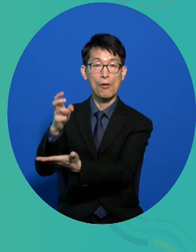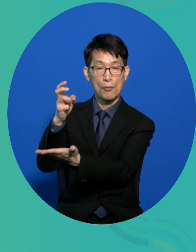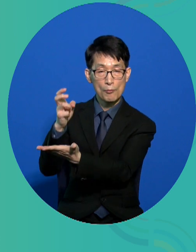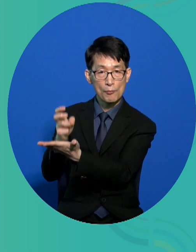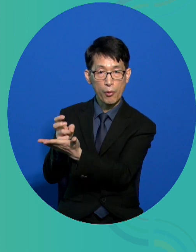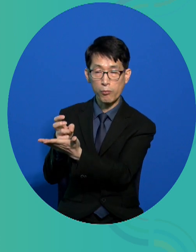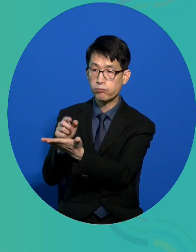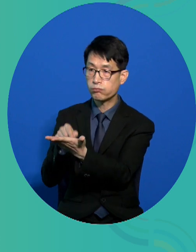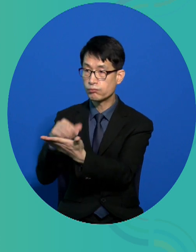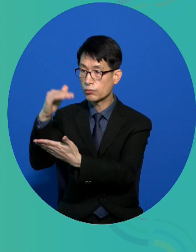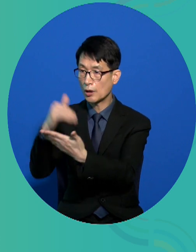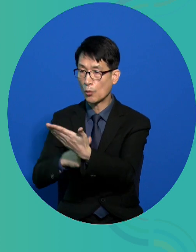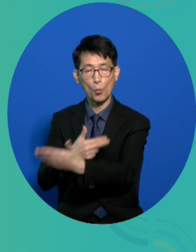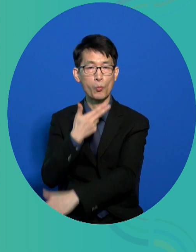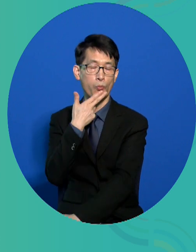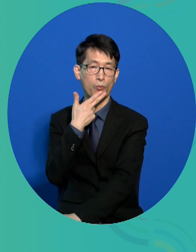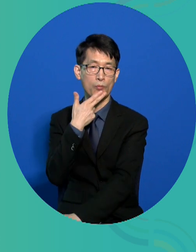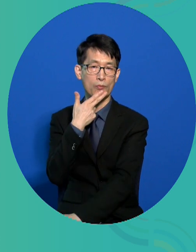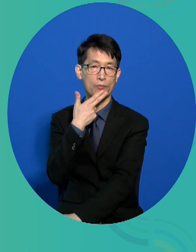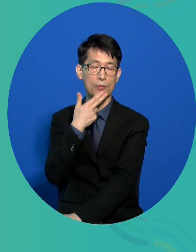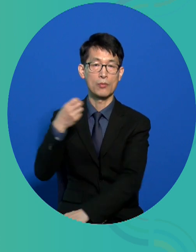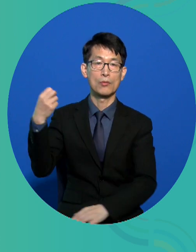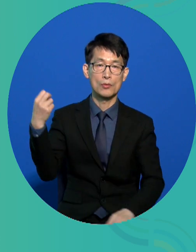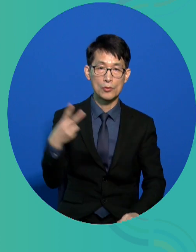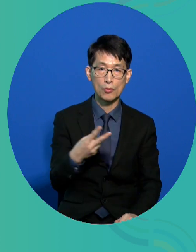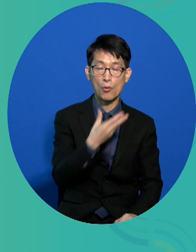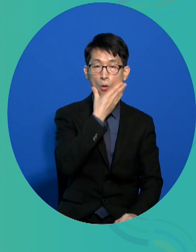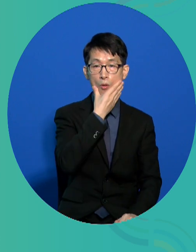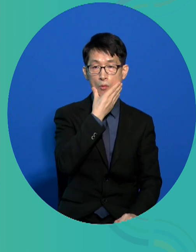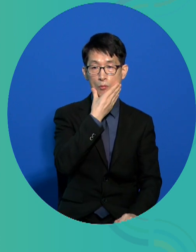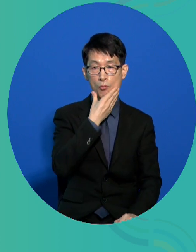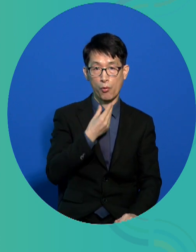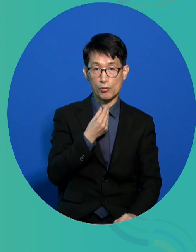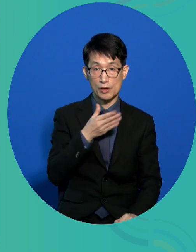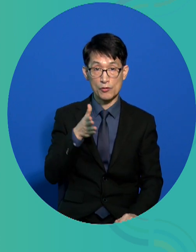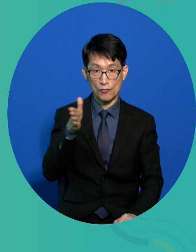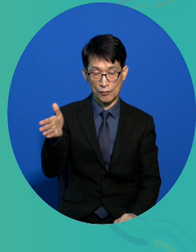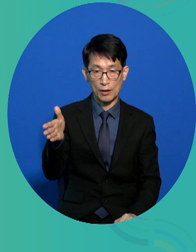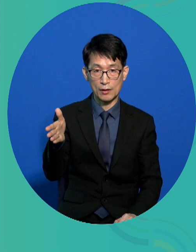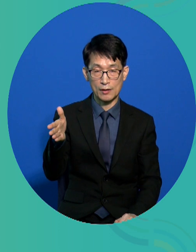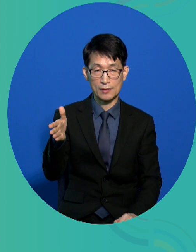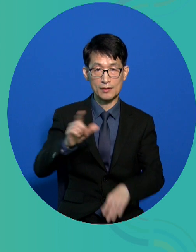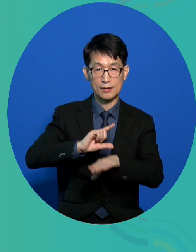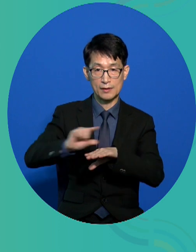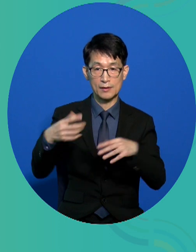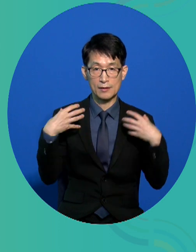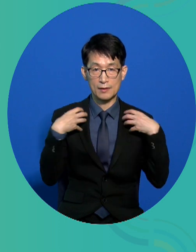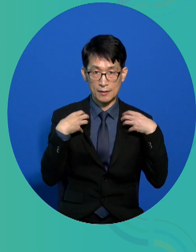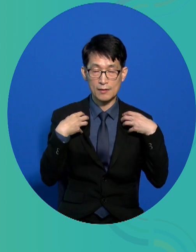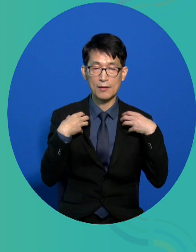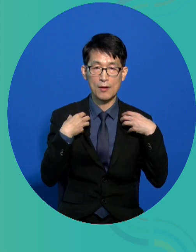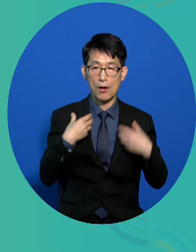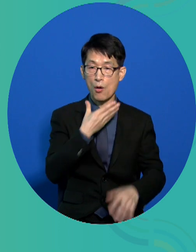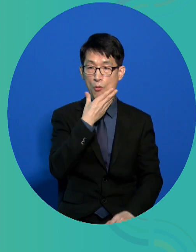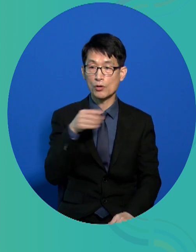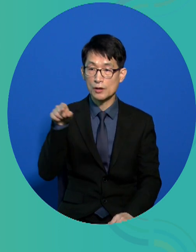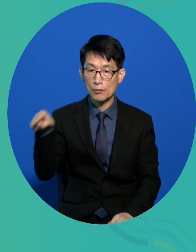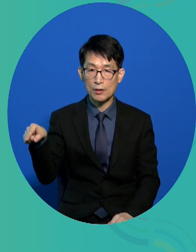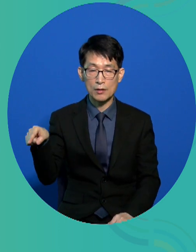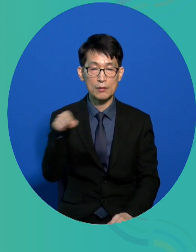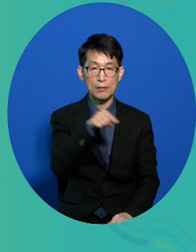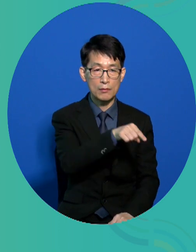the legislation and the ordinances are almost non-existent. And among the different welfare departments,